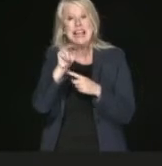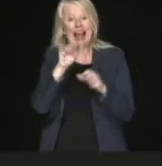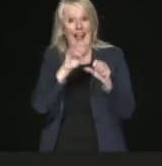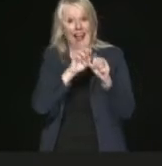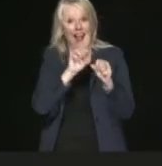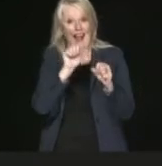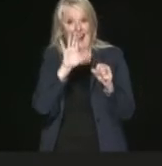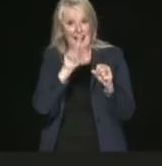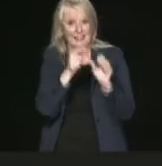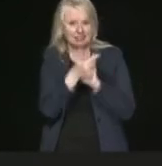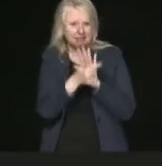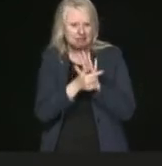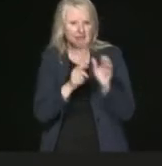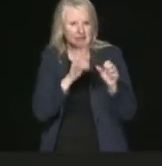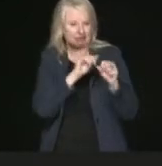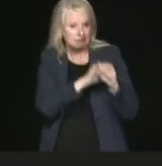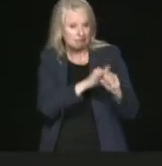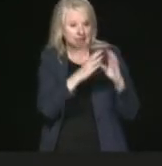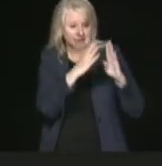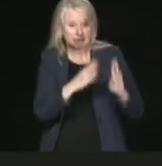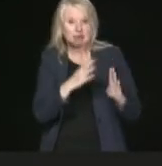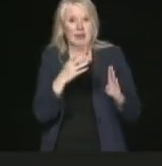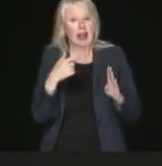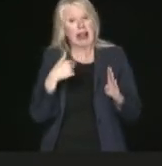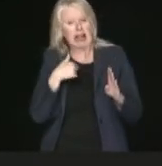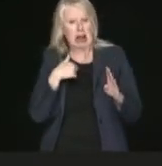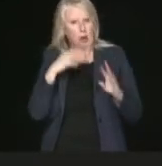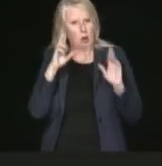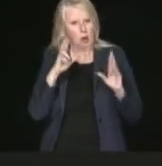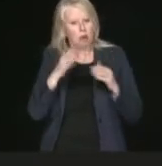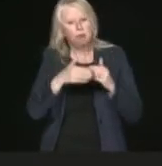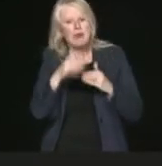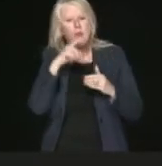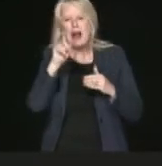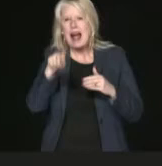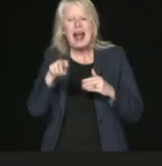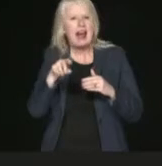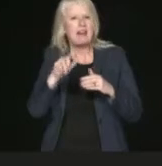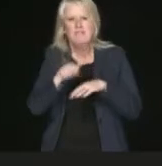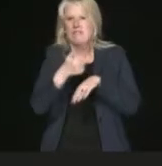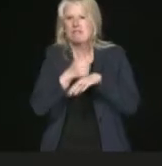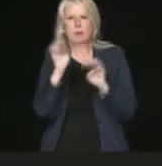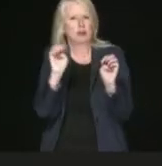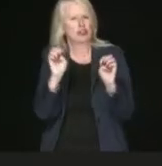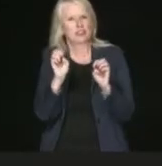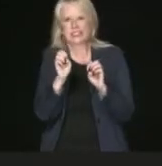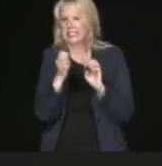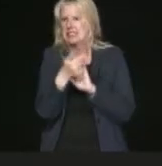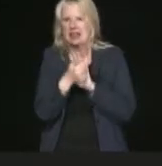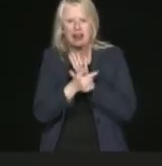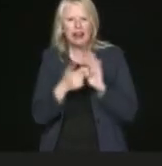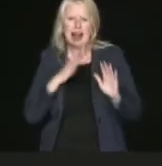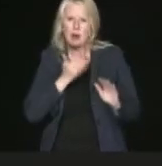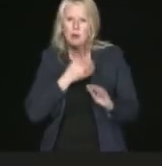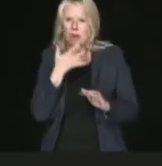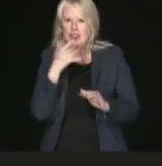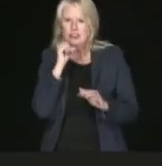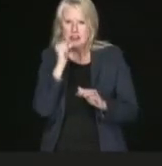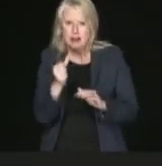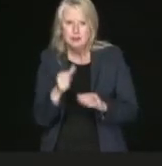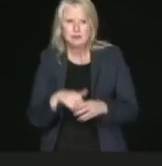that we hope we won't have to use the Emergency Measures Act, and certainly that would be our preference. I think there are a number